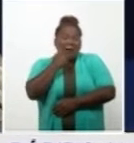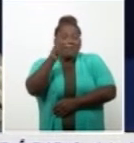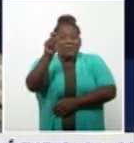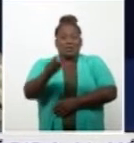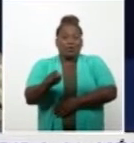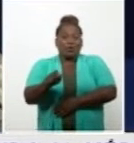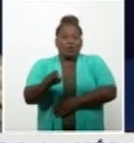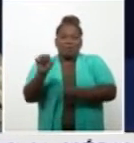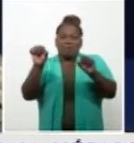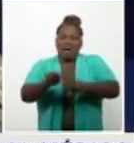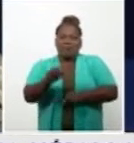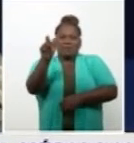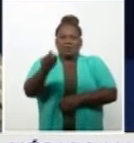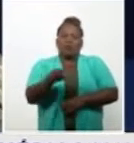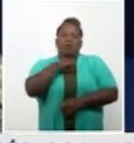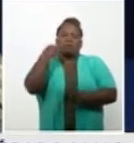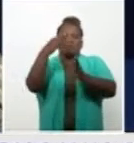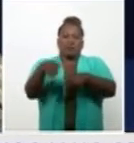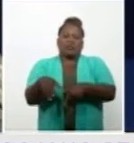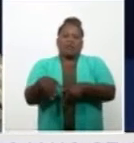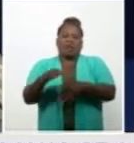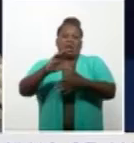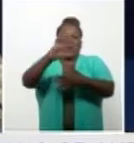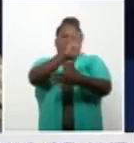51,966 cases added yesterday.